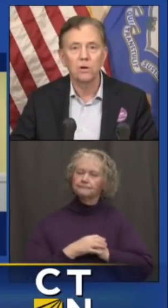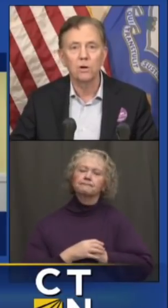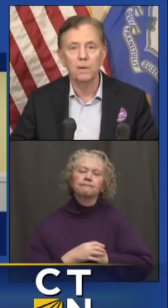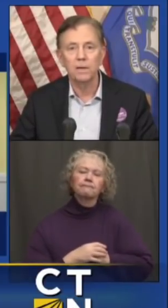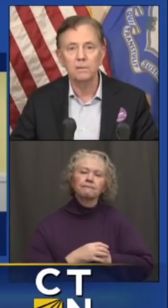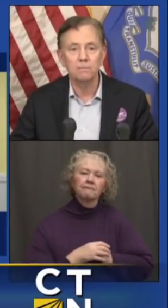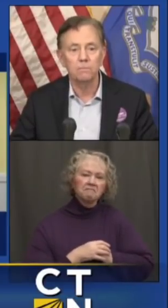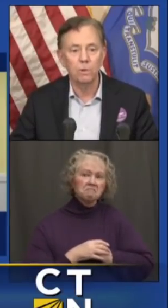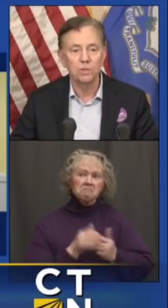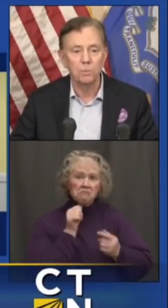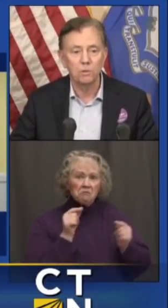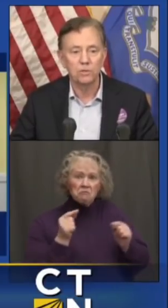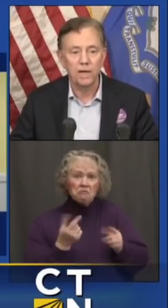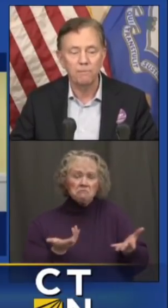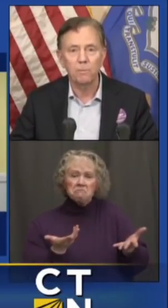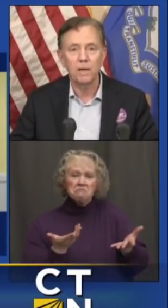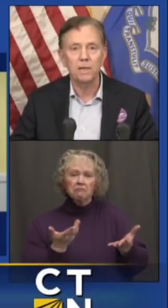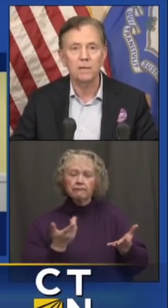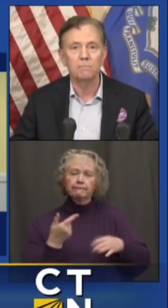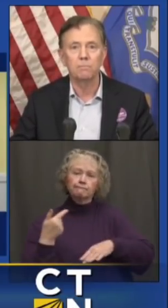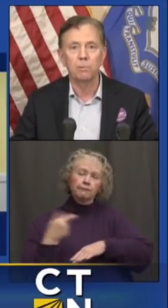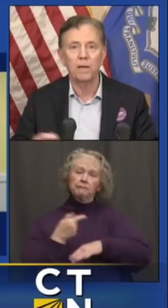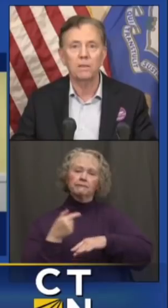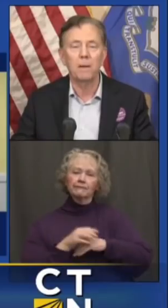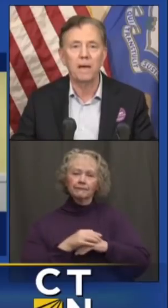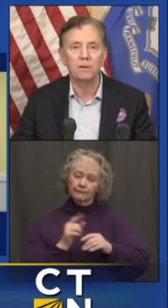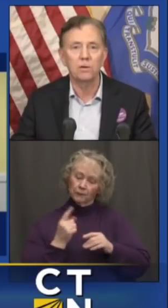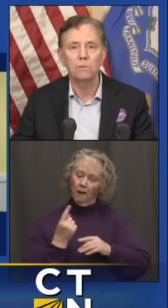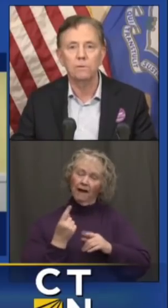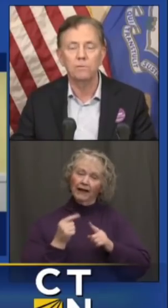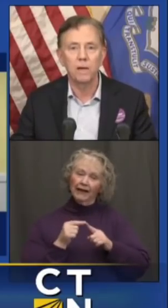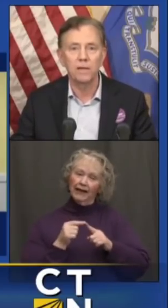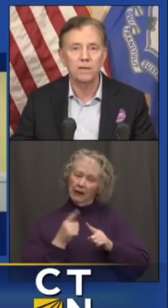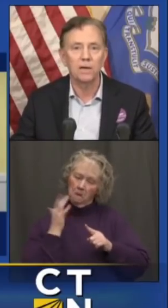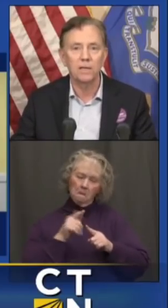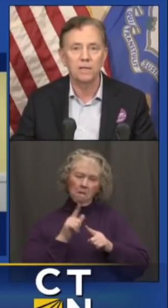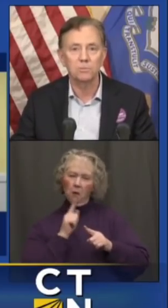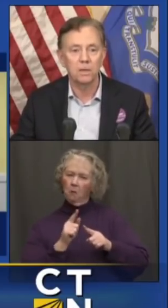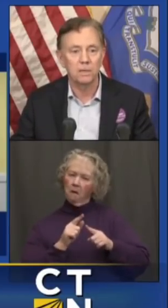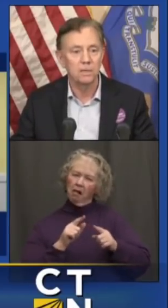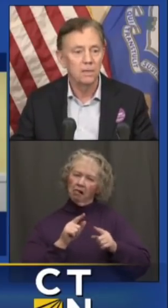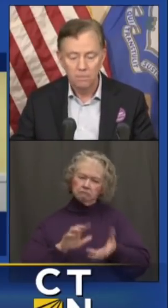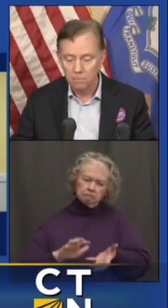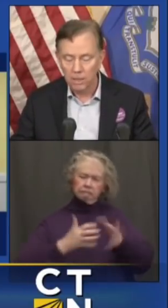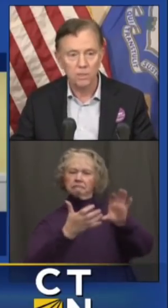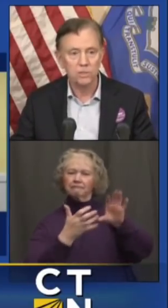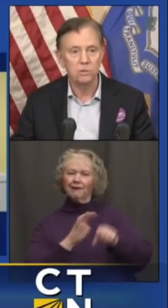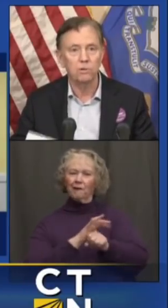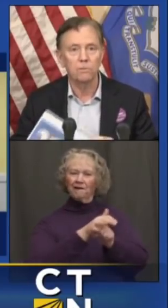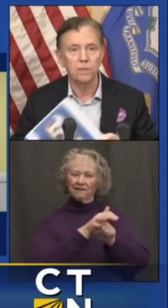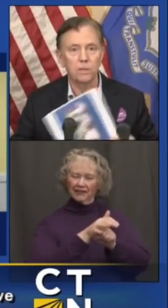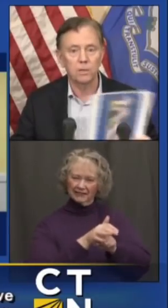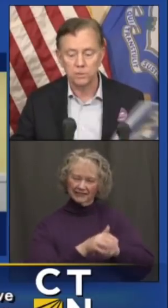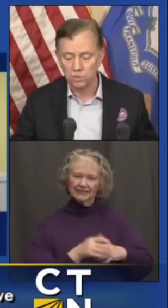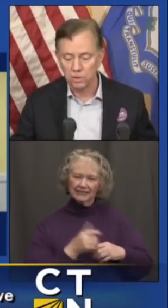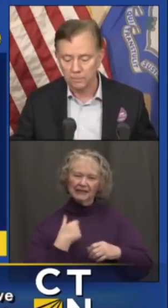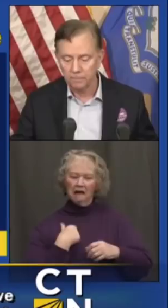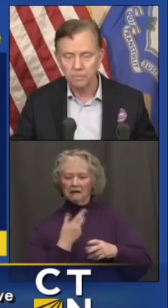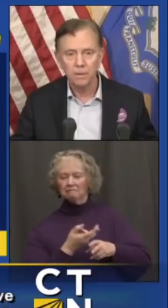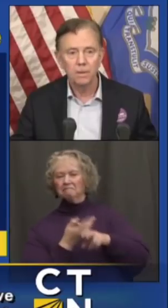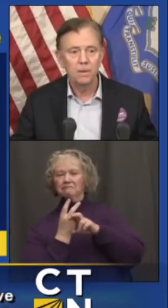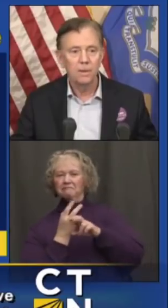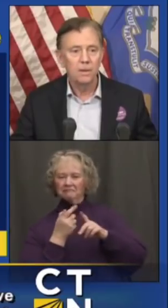Doesn't hurt a bit, and one small jab for man and break the back of COVID for mankind. That's my motto I stole from Neil